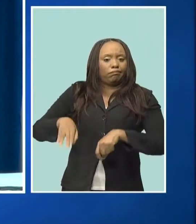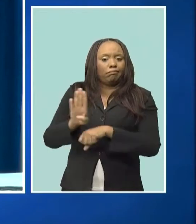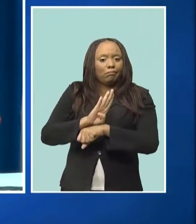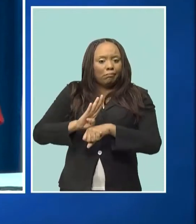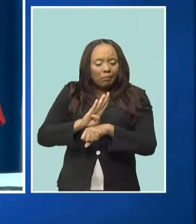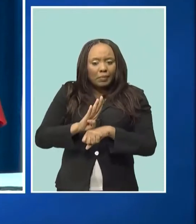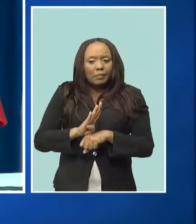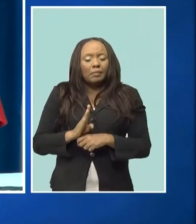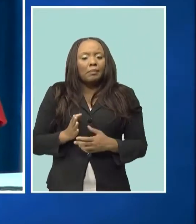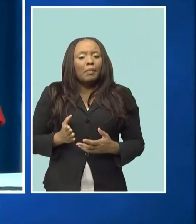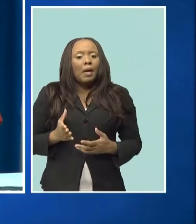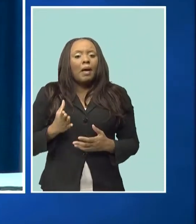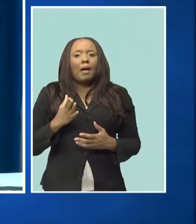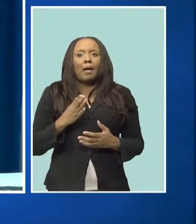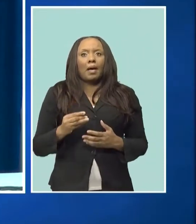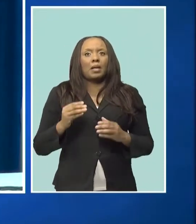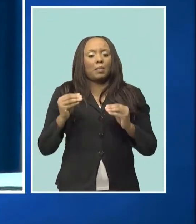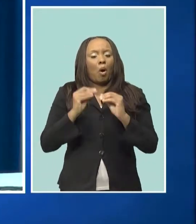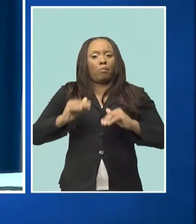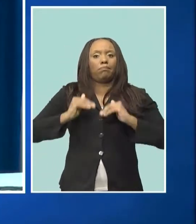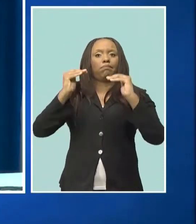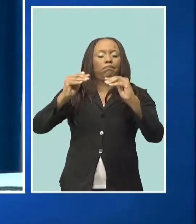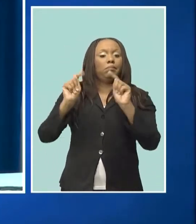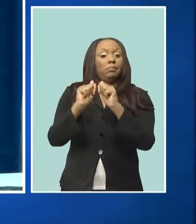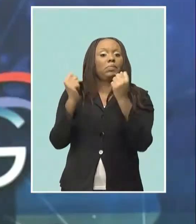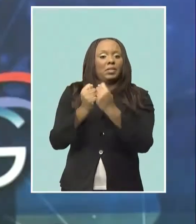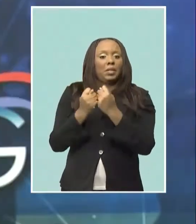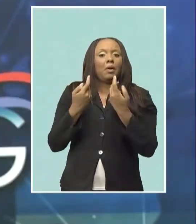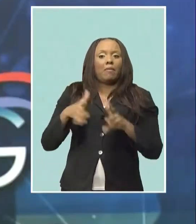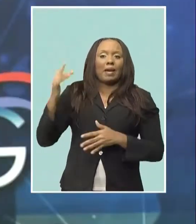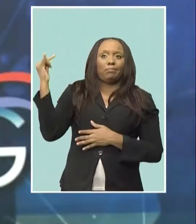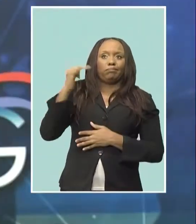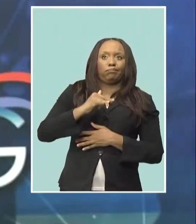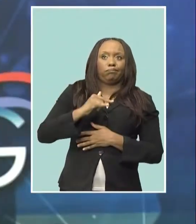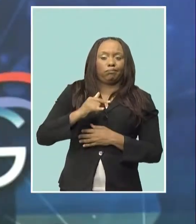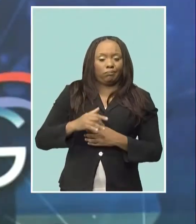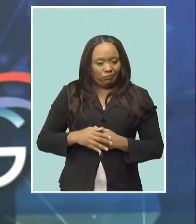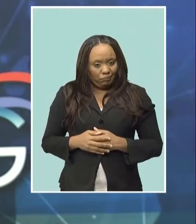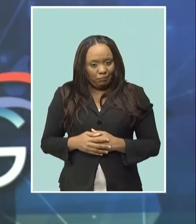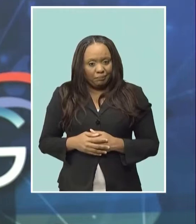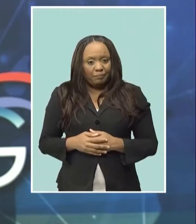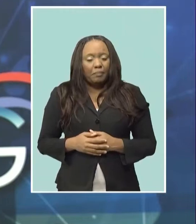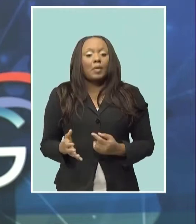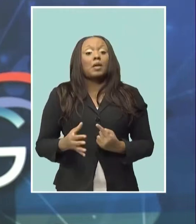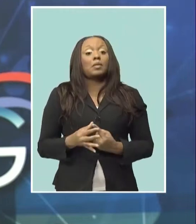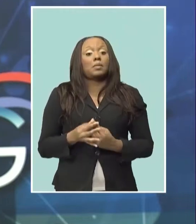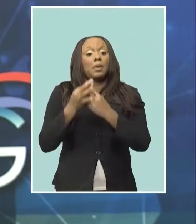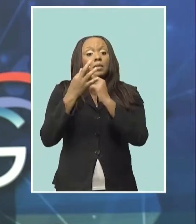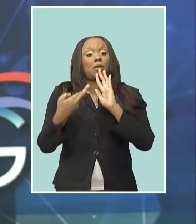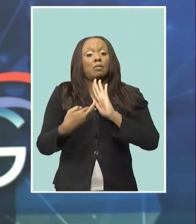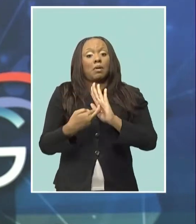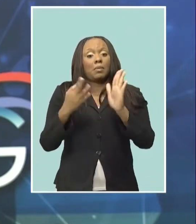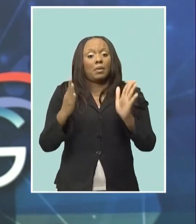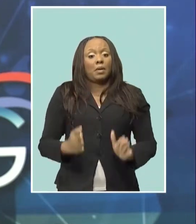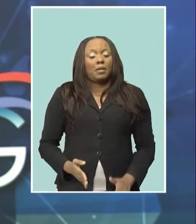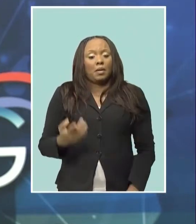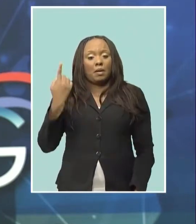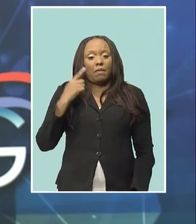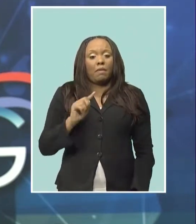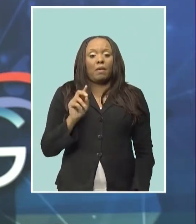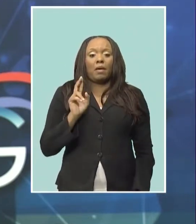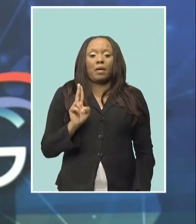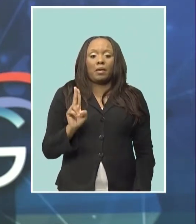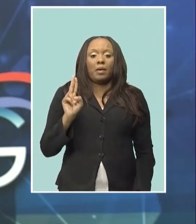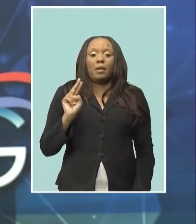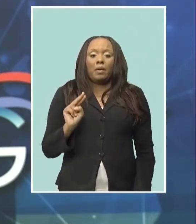the advanced team is already here. And Special Representative of the UN Secretary General for